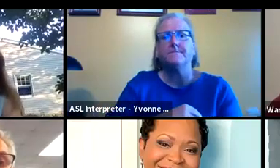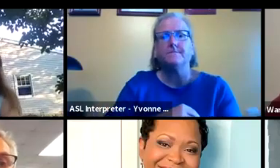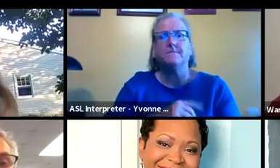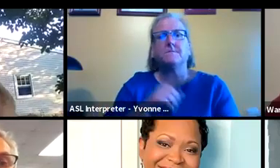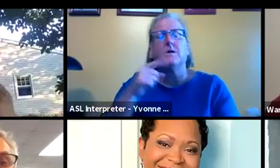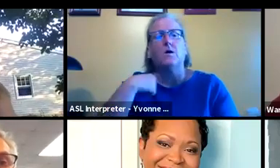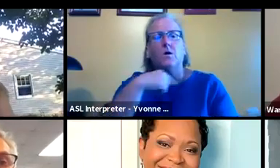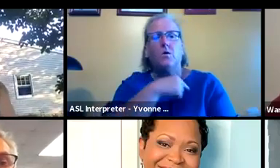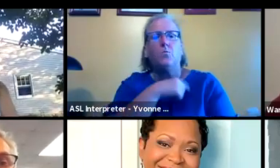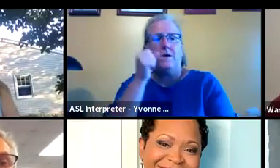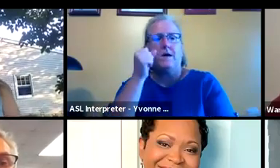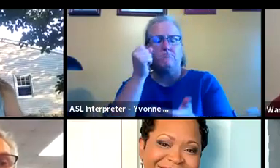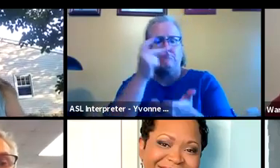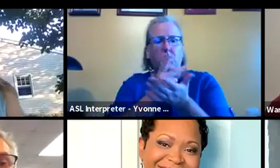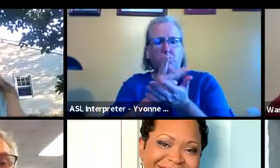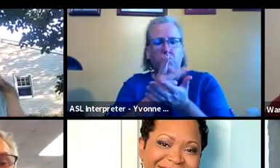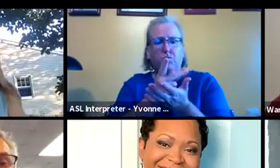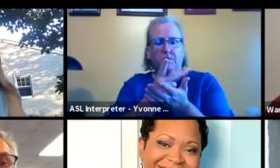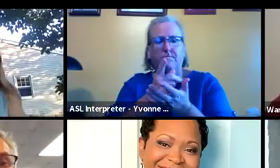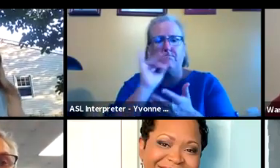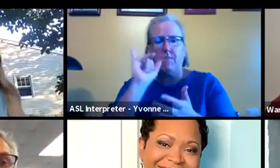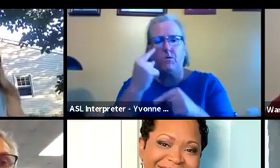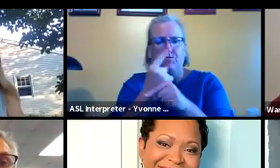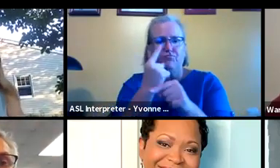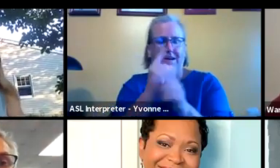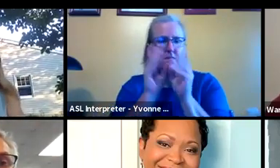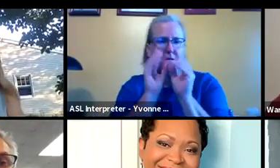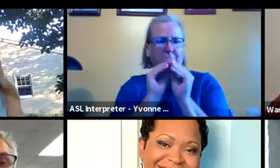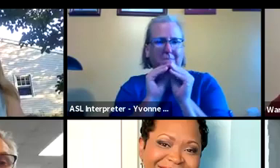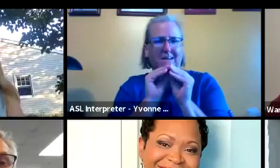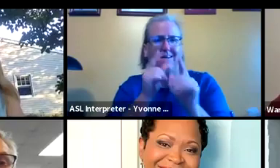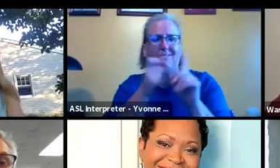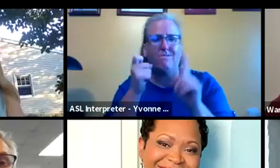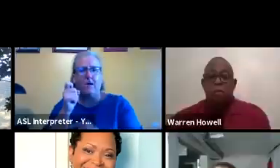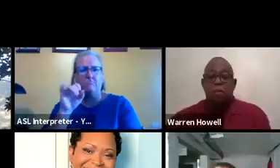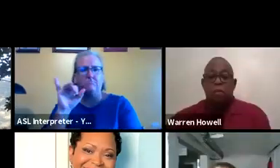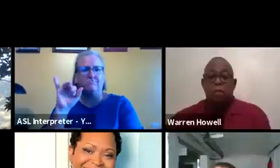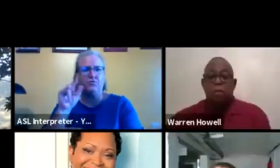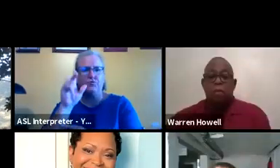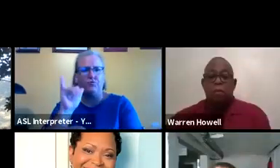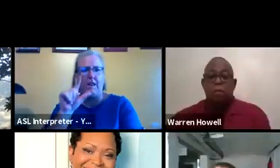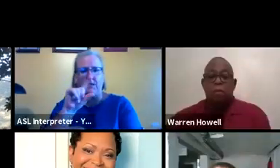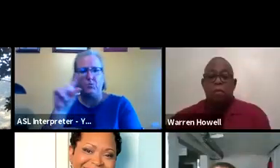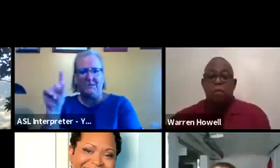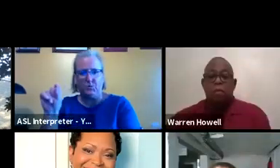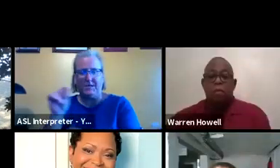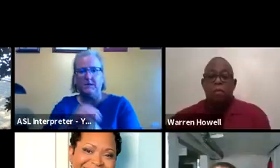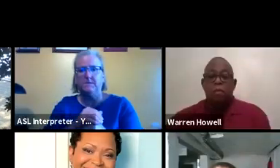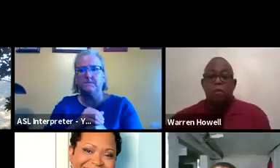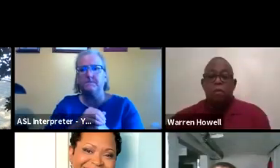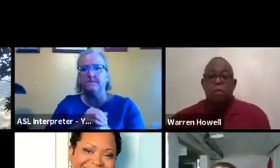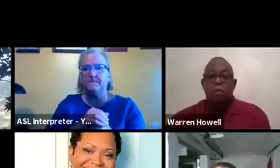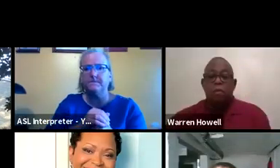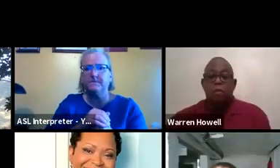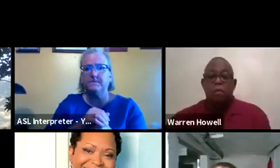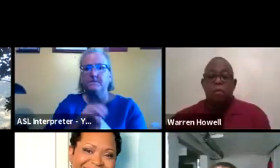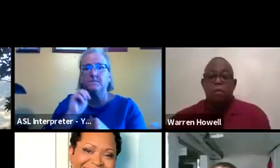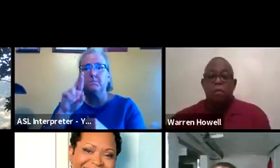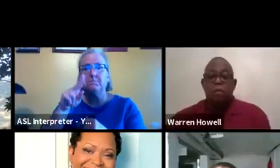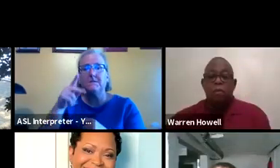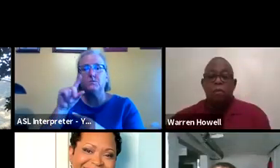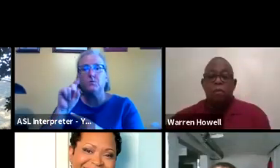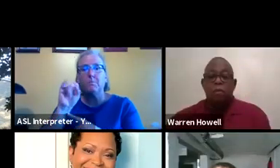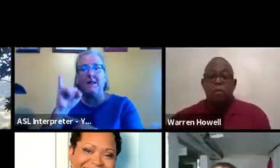approve the regular session meeting minutes from July 14th, 2020. Any discussion? Okay, hearing none. Mr.